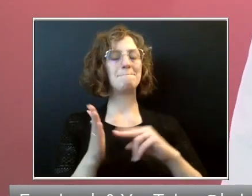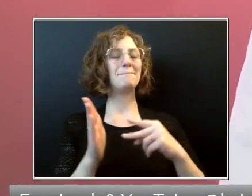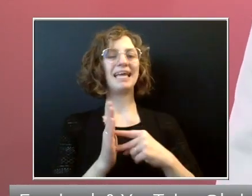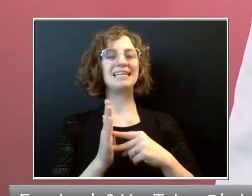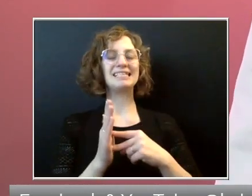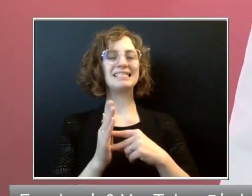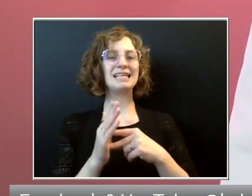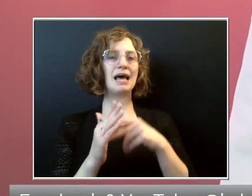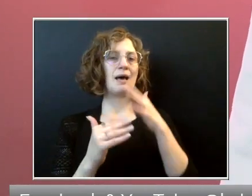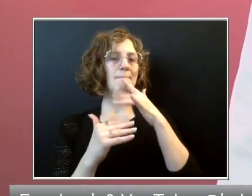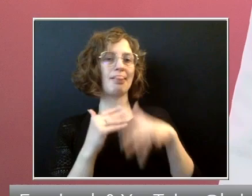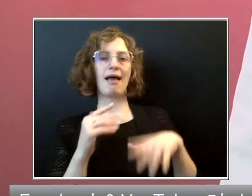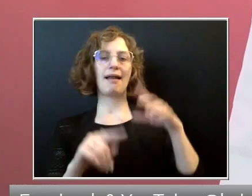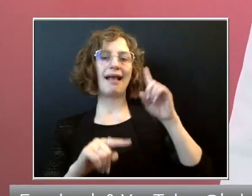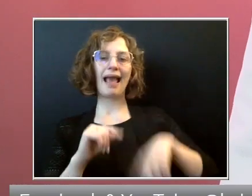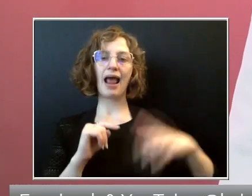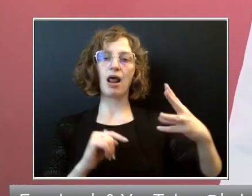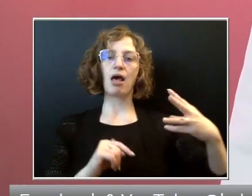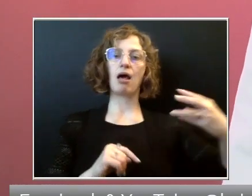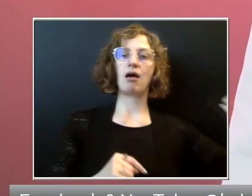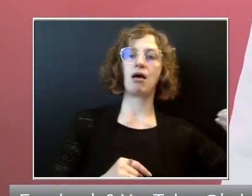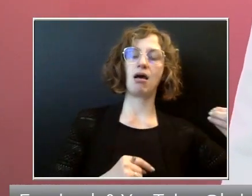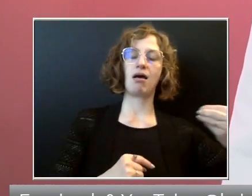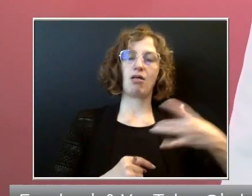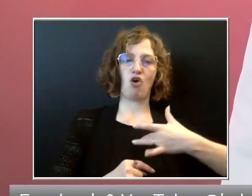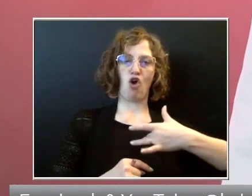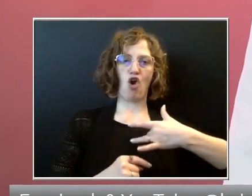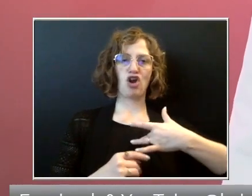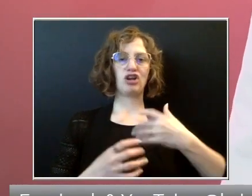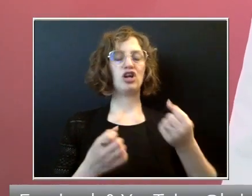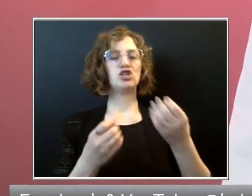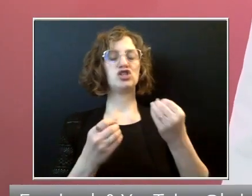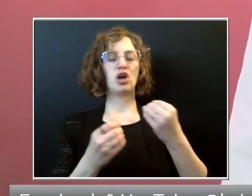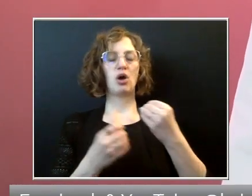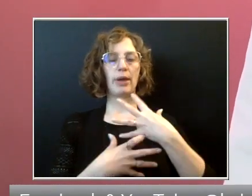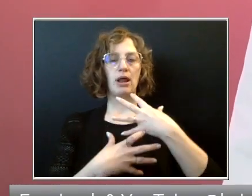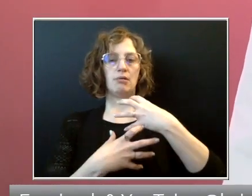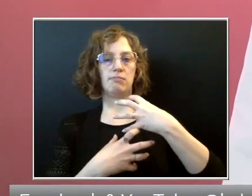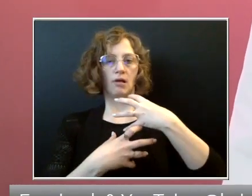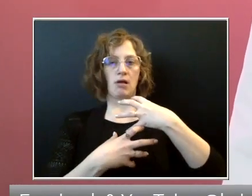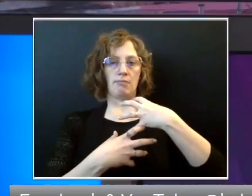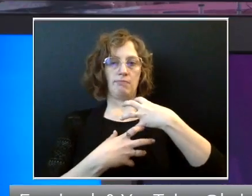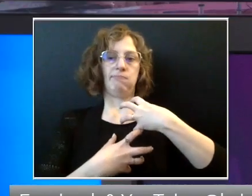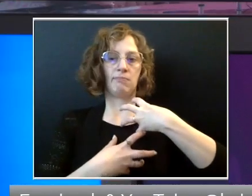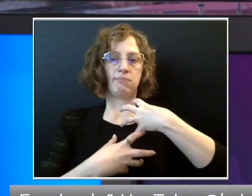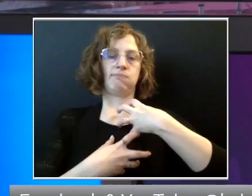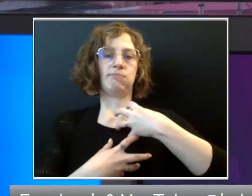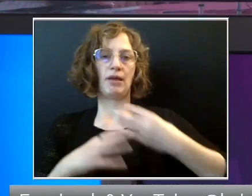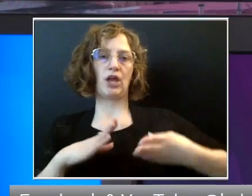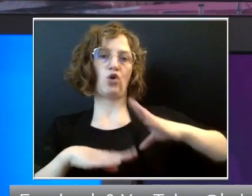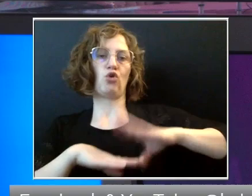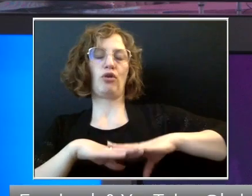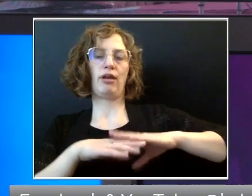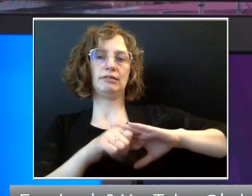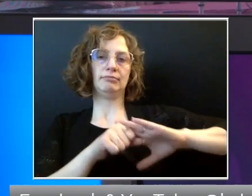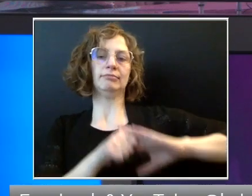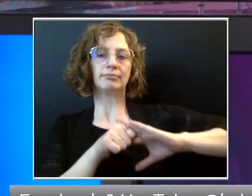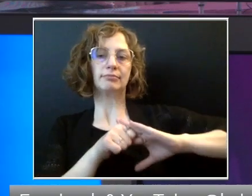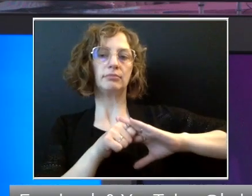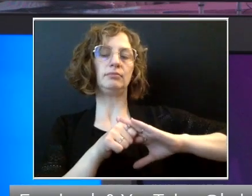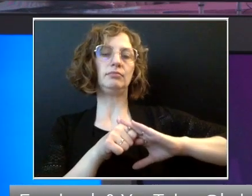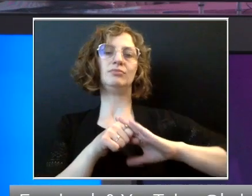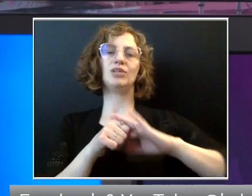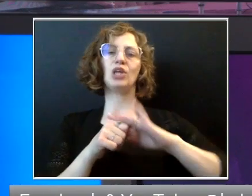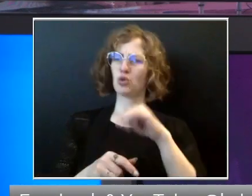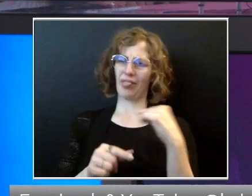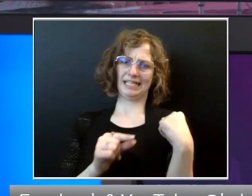blood. Blood can't get out normally. That puts the heart under increased stress. So it's genetic. How does it get passed down?